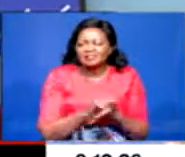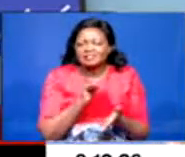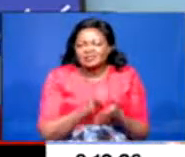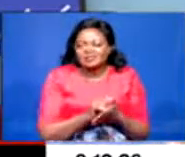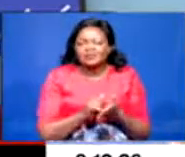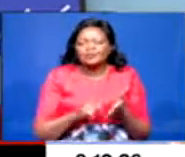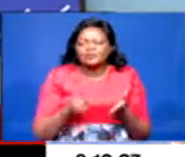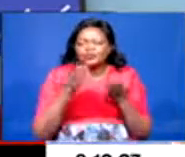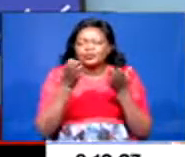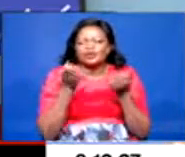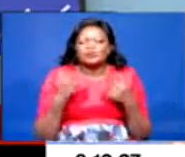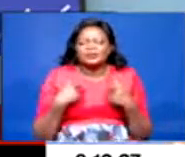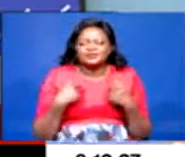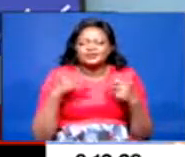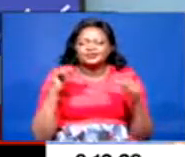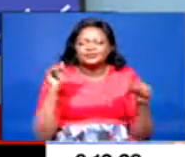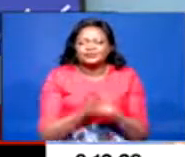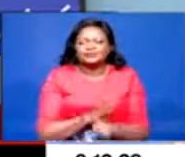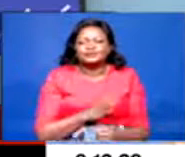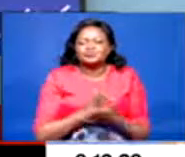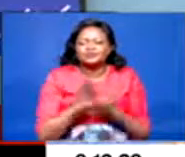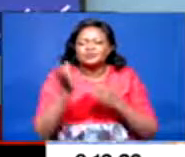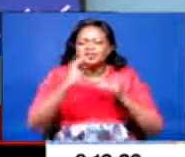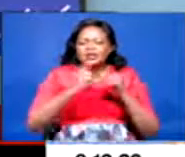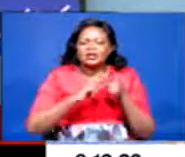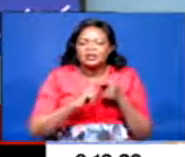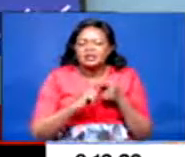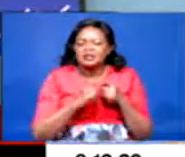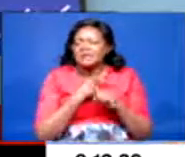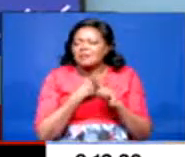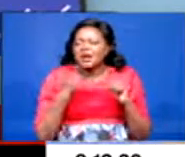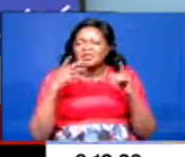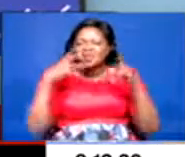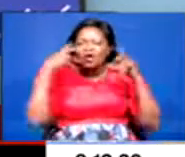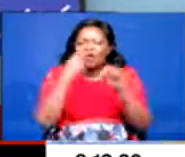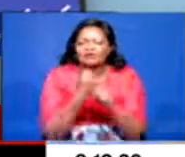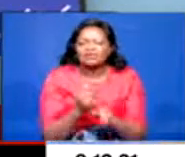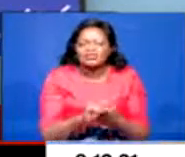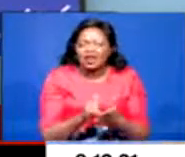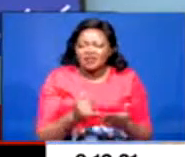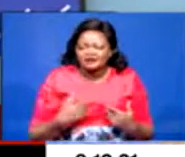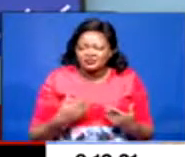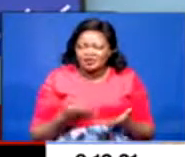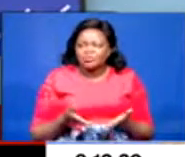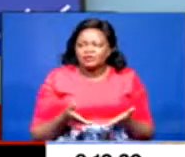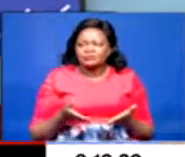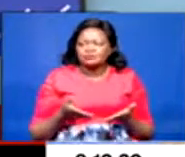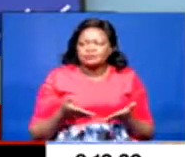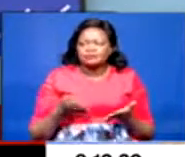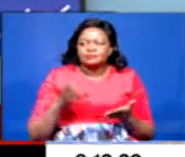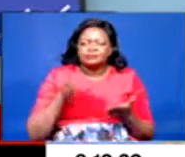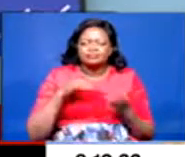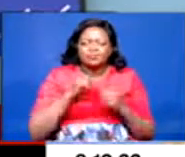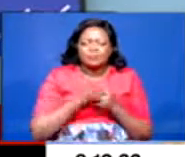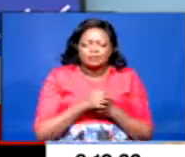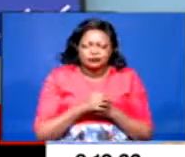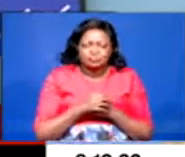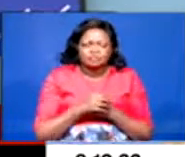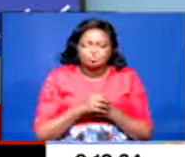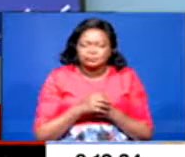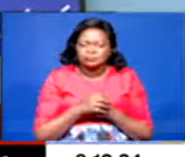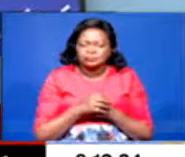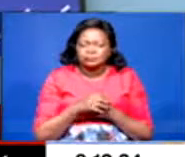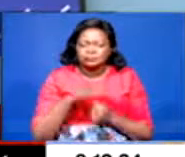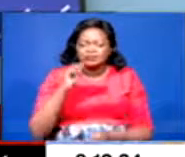need to have a foolproof election. But the confidence I have this time is the aspect of the minor KIA